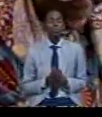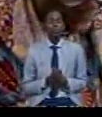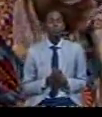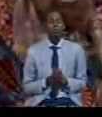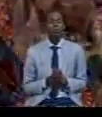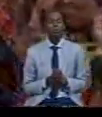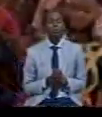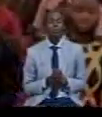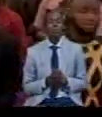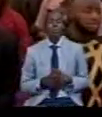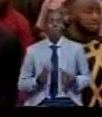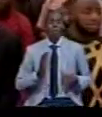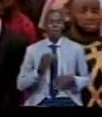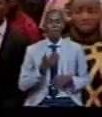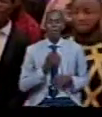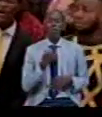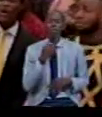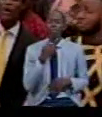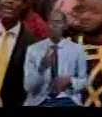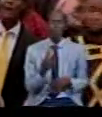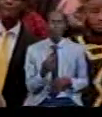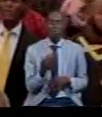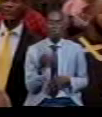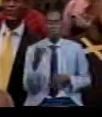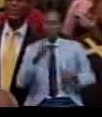and our voice will be convincing.